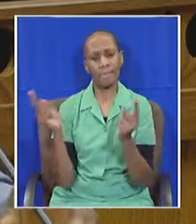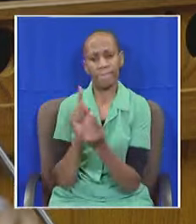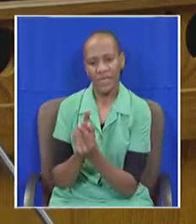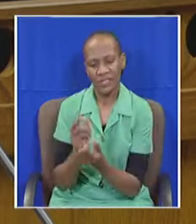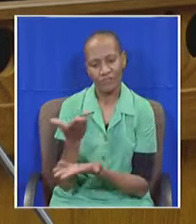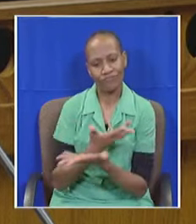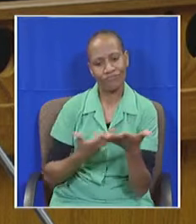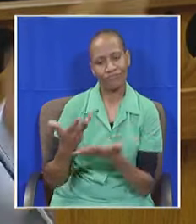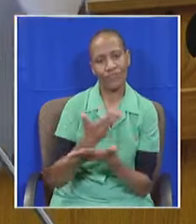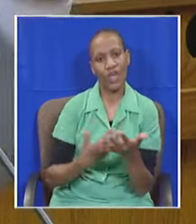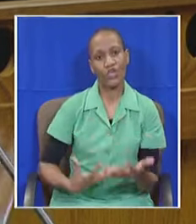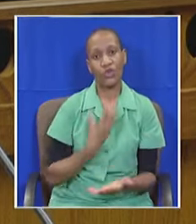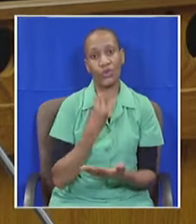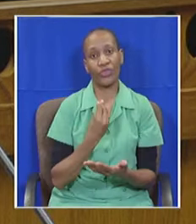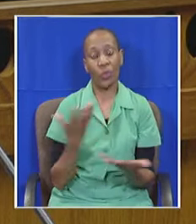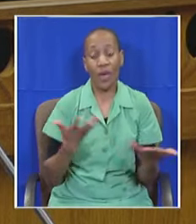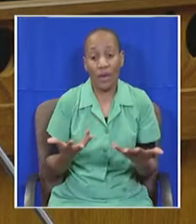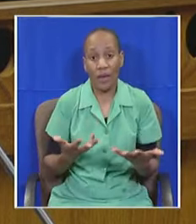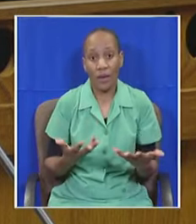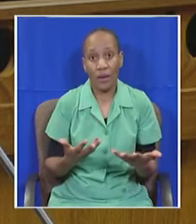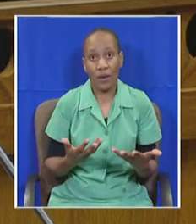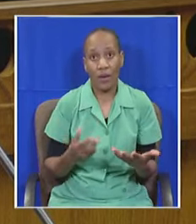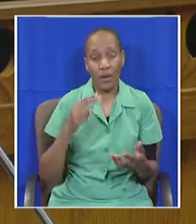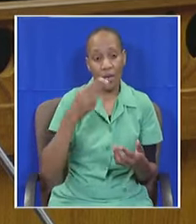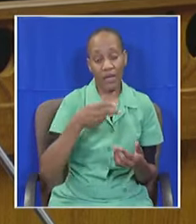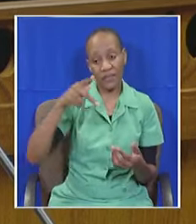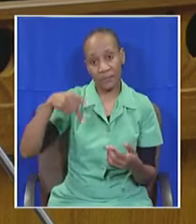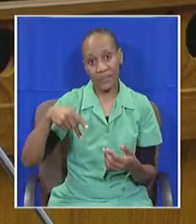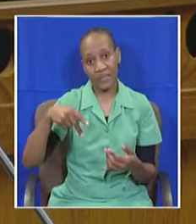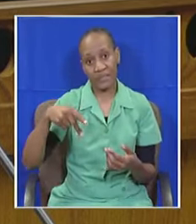in Khayelitsha, Hector Peterson High School,